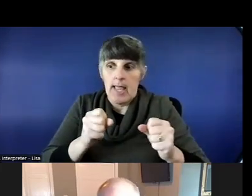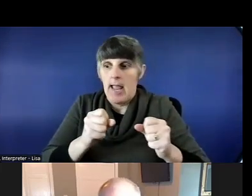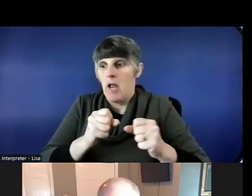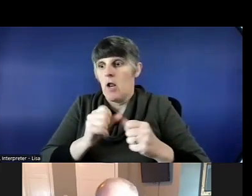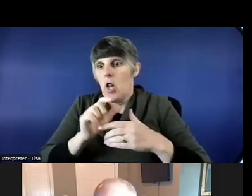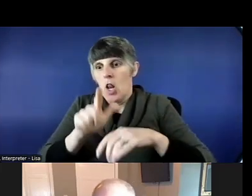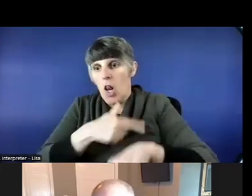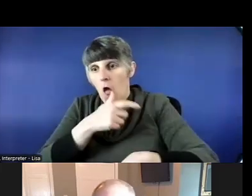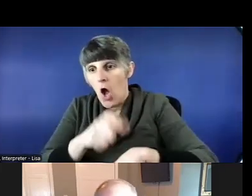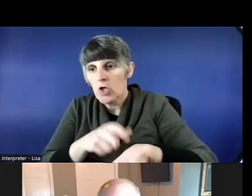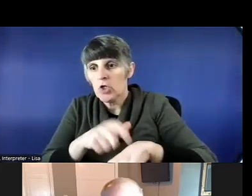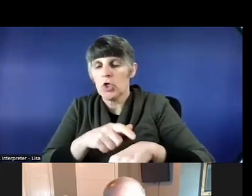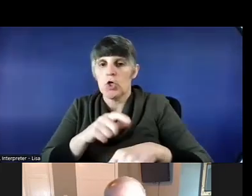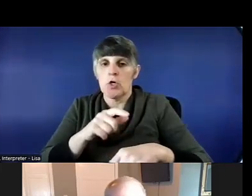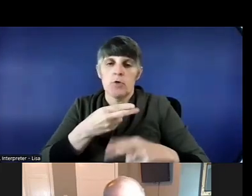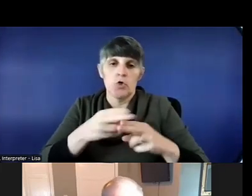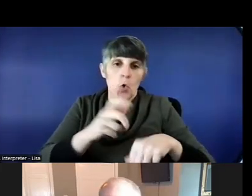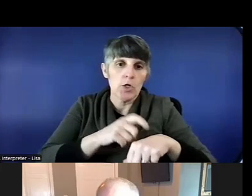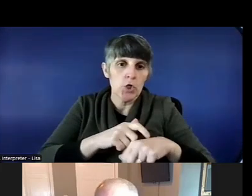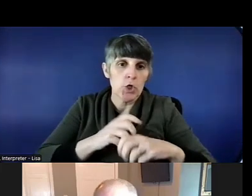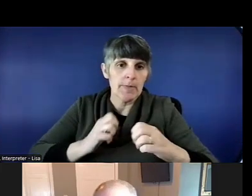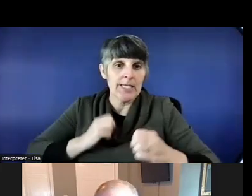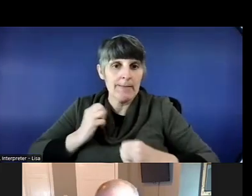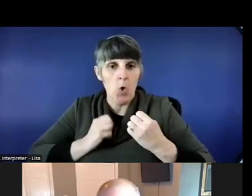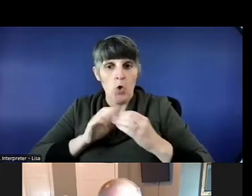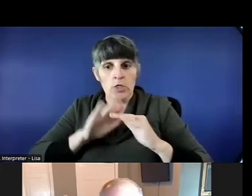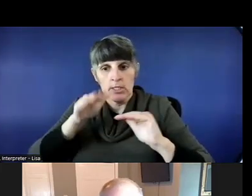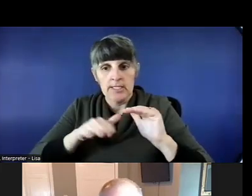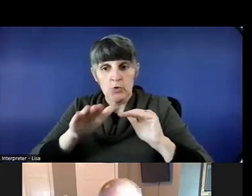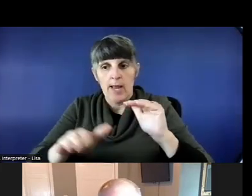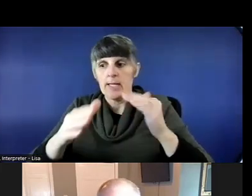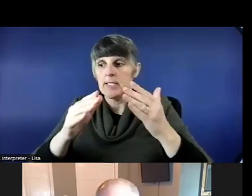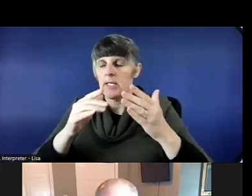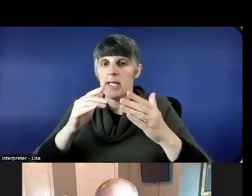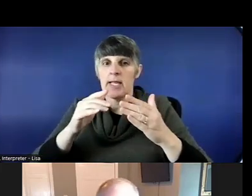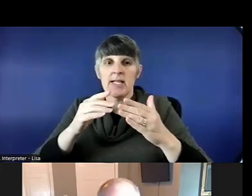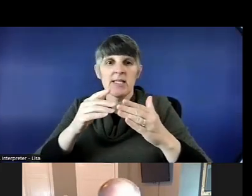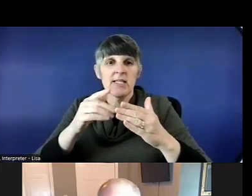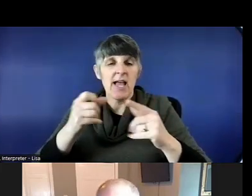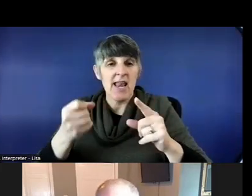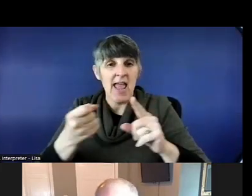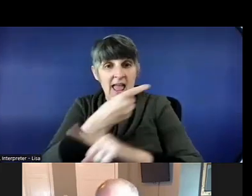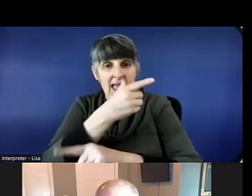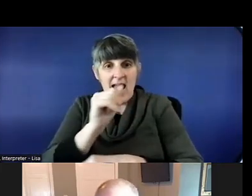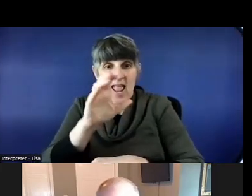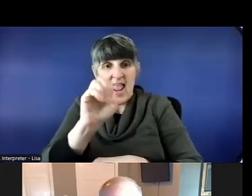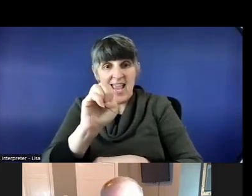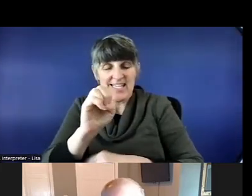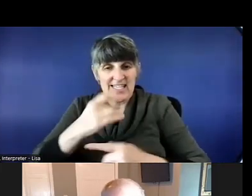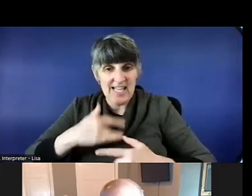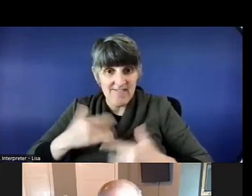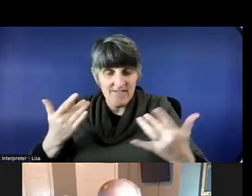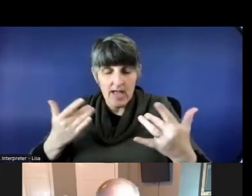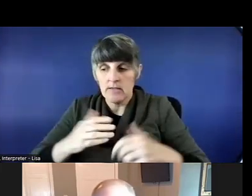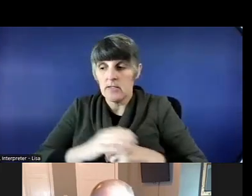and short-term emotional dysregulation. It's widely considered to be an adverse child event. So these are